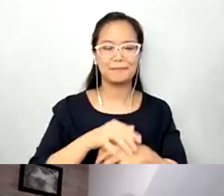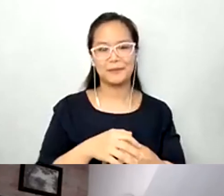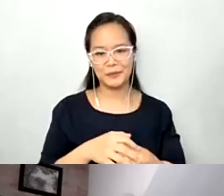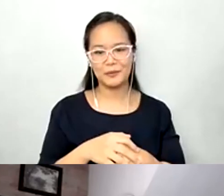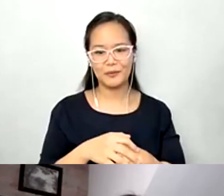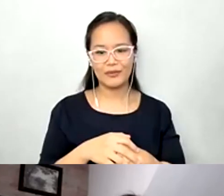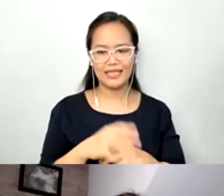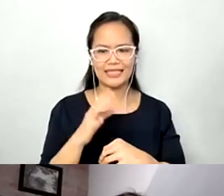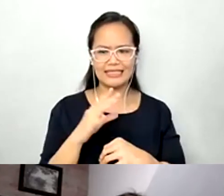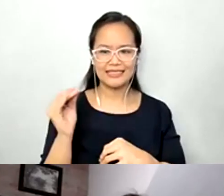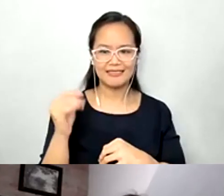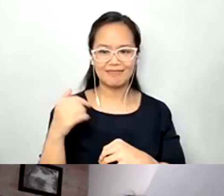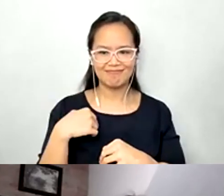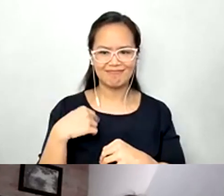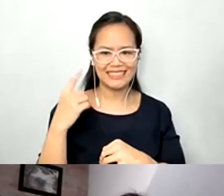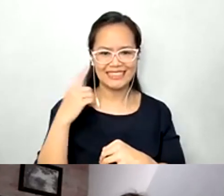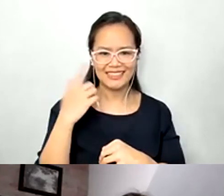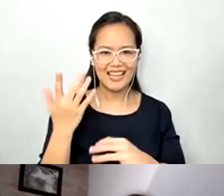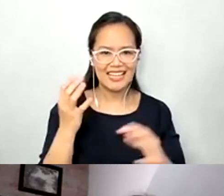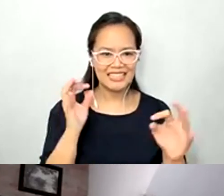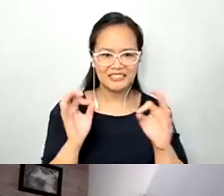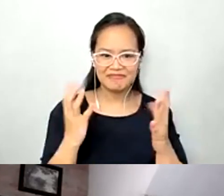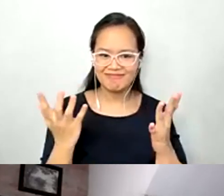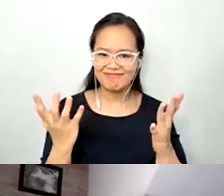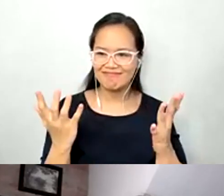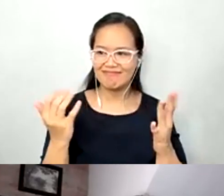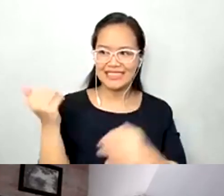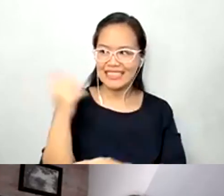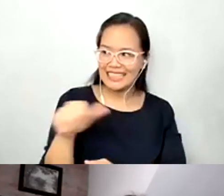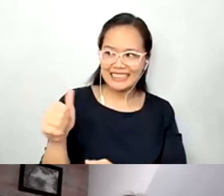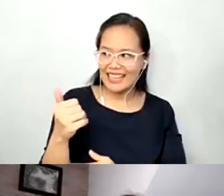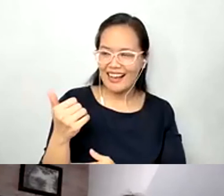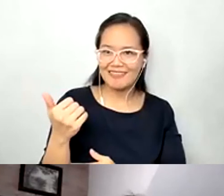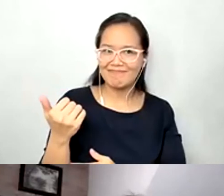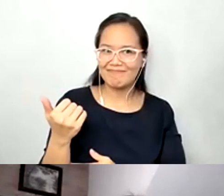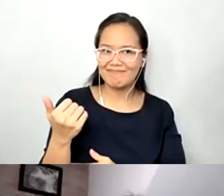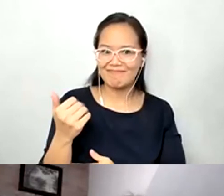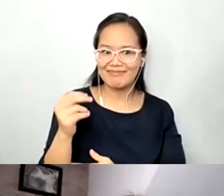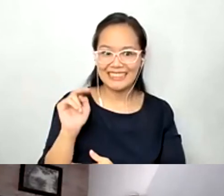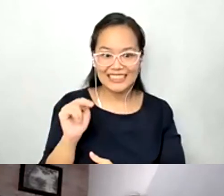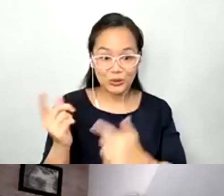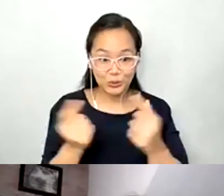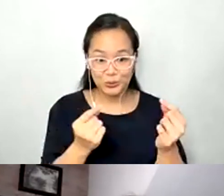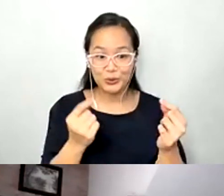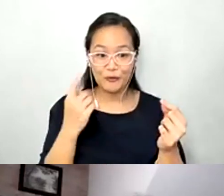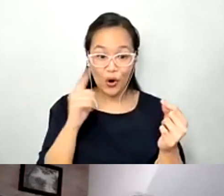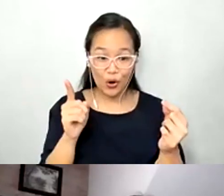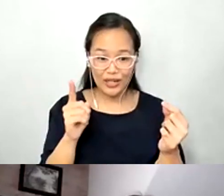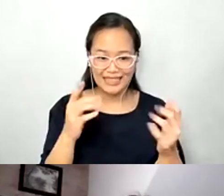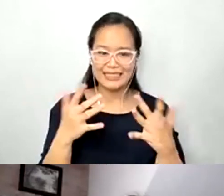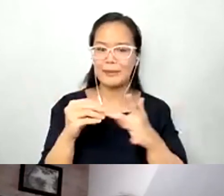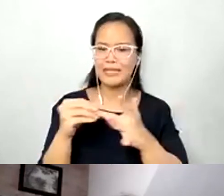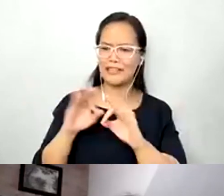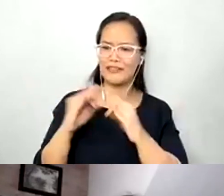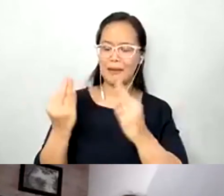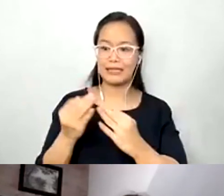And I guess if there is anything that I would have to do this for, is especially with family members, kasi